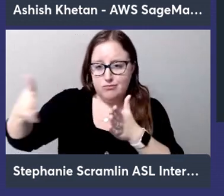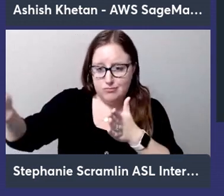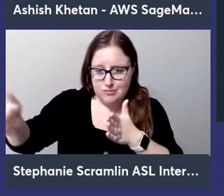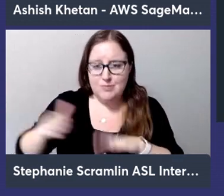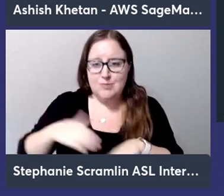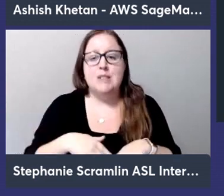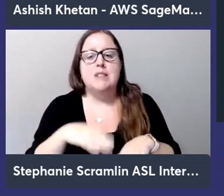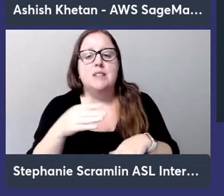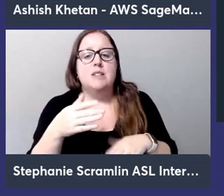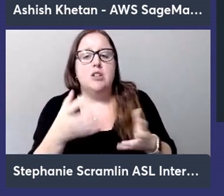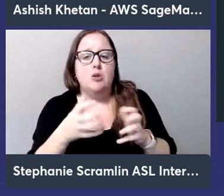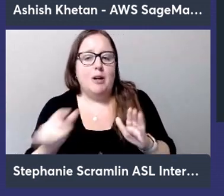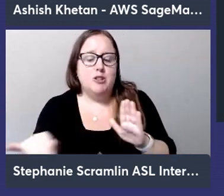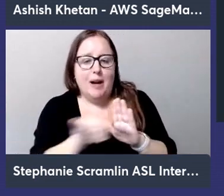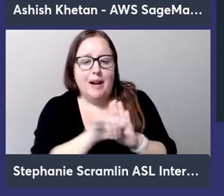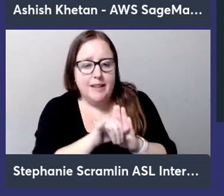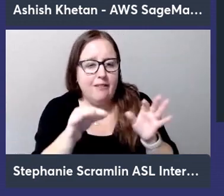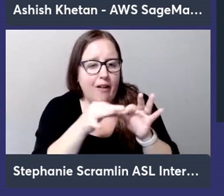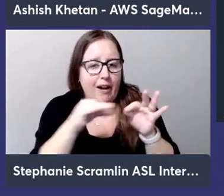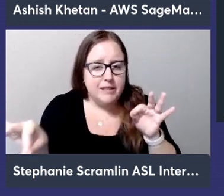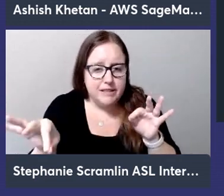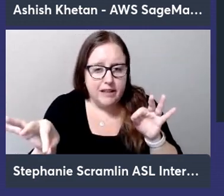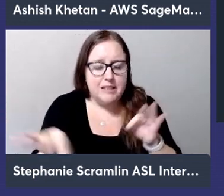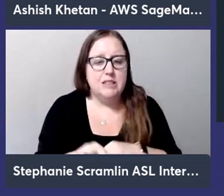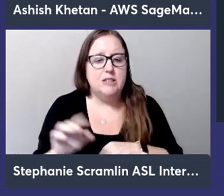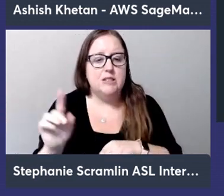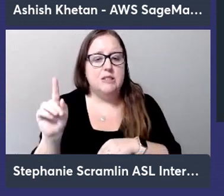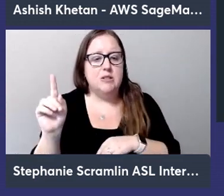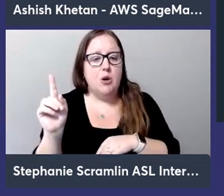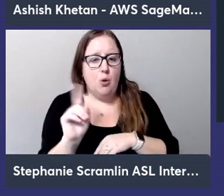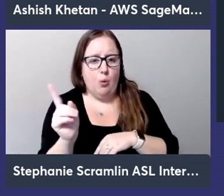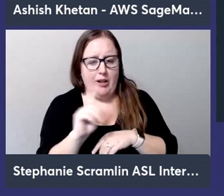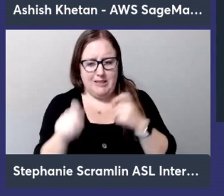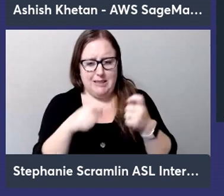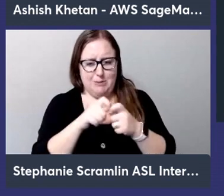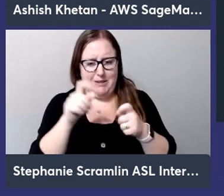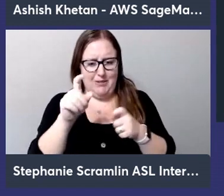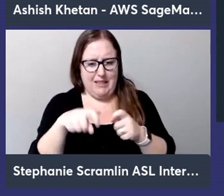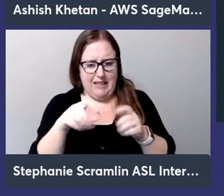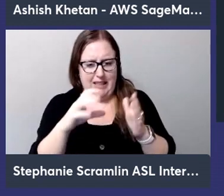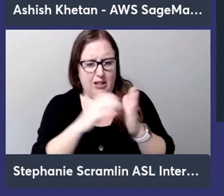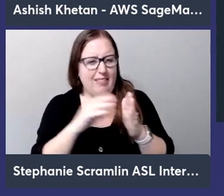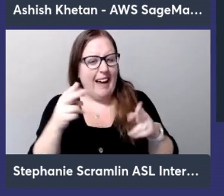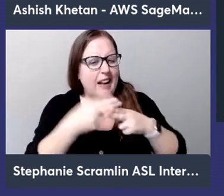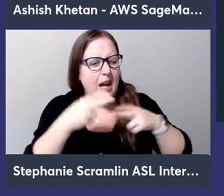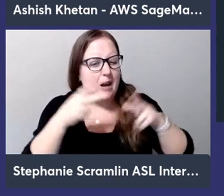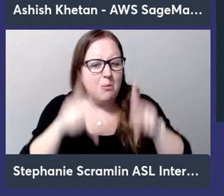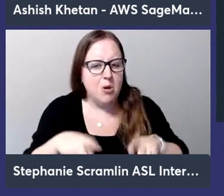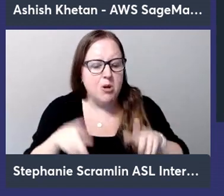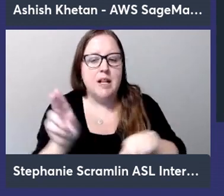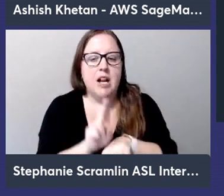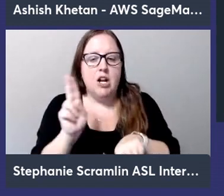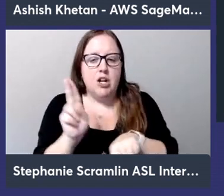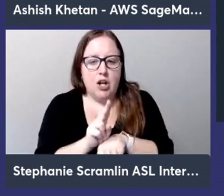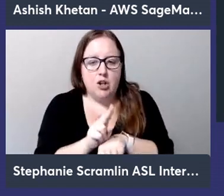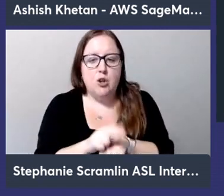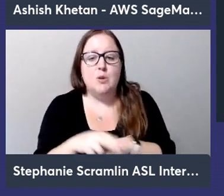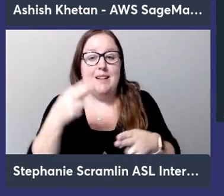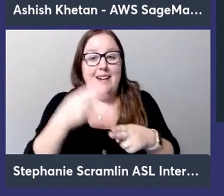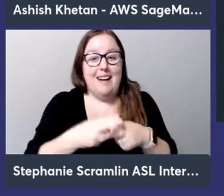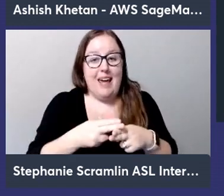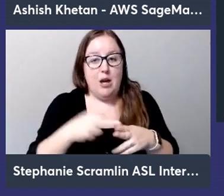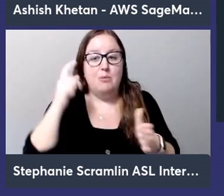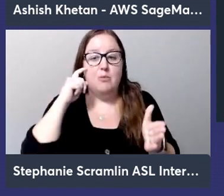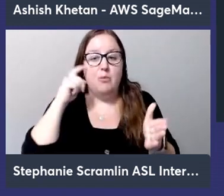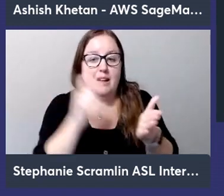want to identify in a sentence where is the name of a city and what's the name of a person. You can use text generation that you input one line and the